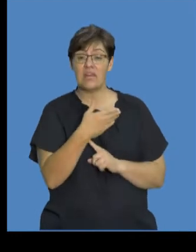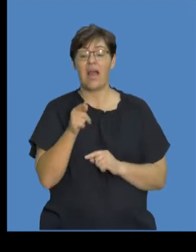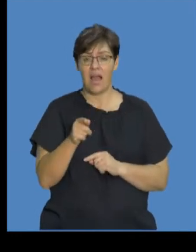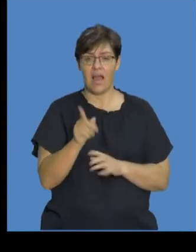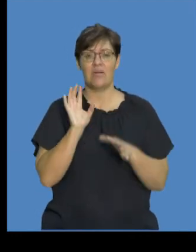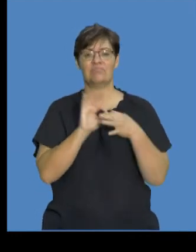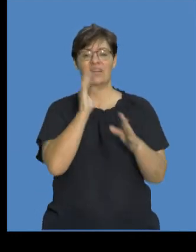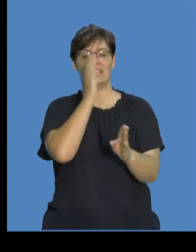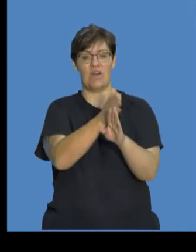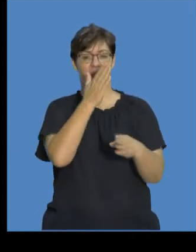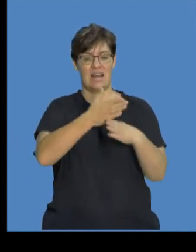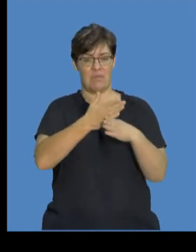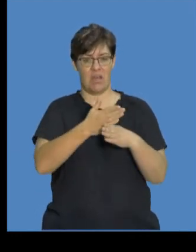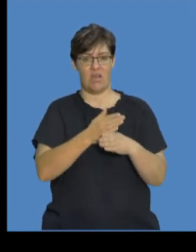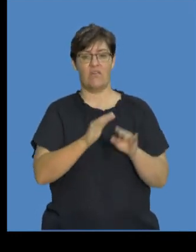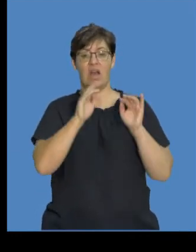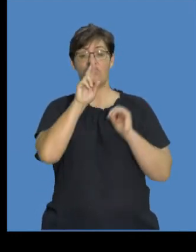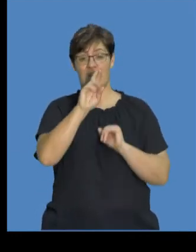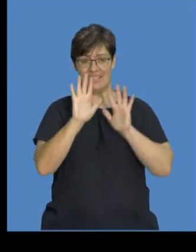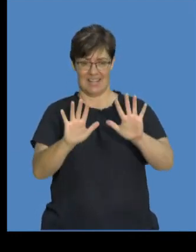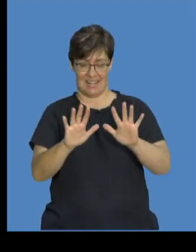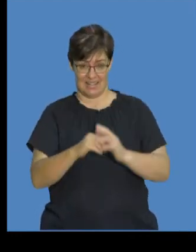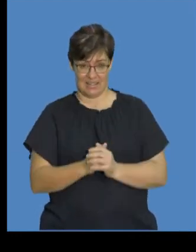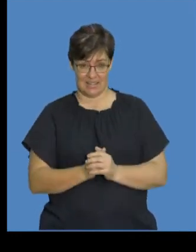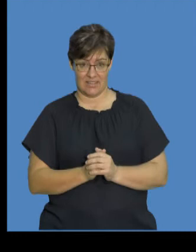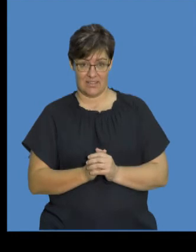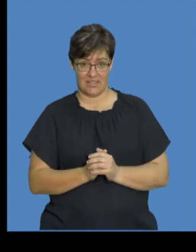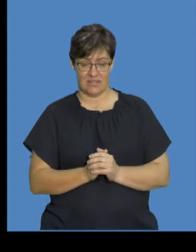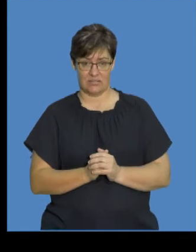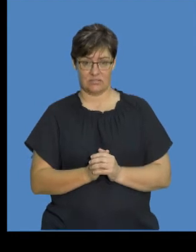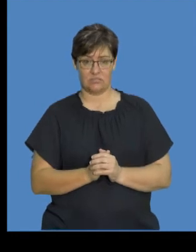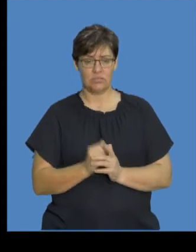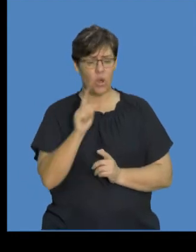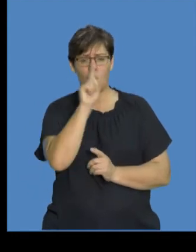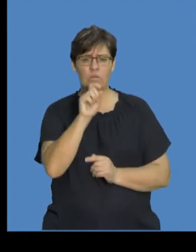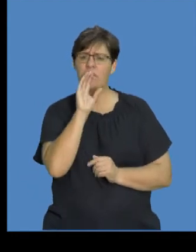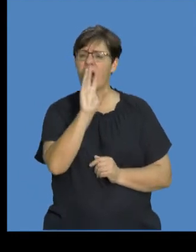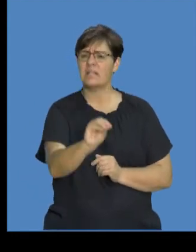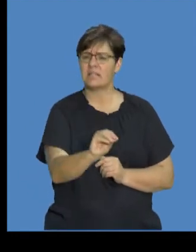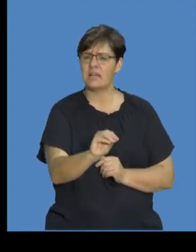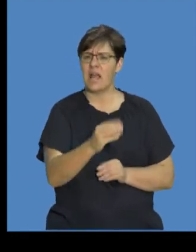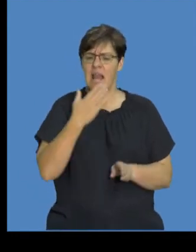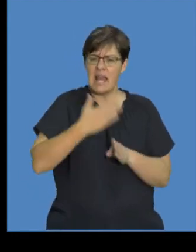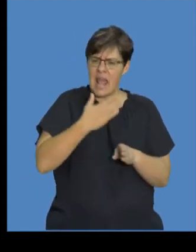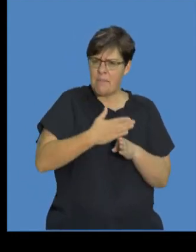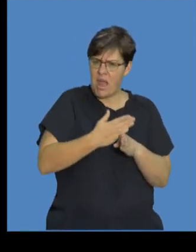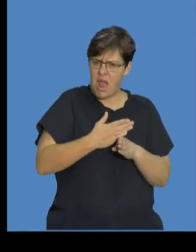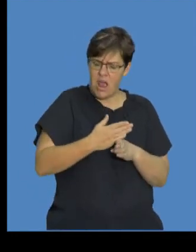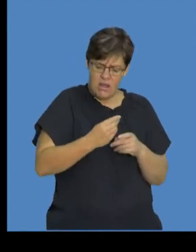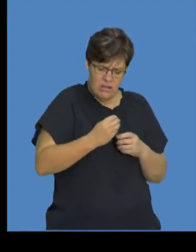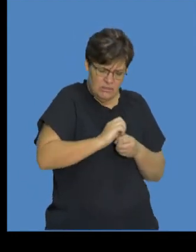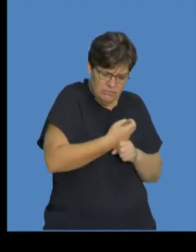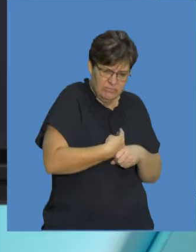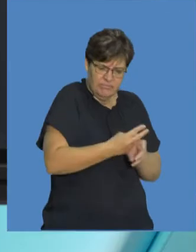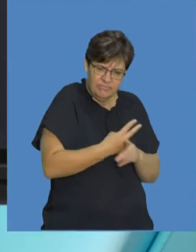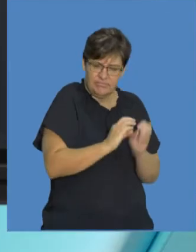a direct labor cost per unit of 10 Rand. In other words, the question is asking you how much of labor went